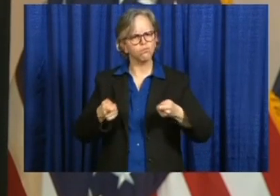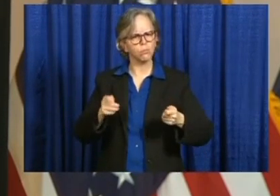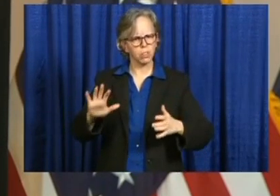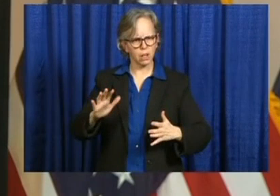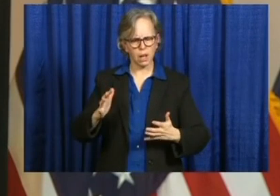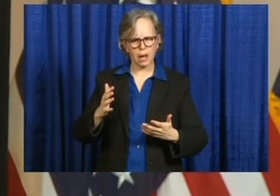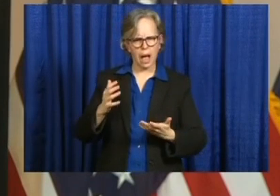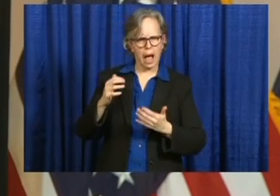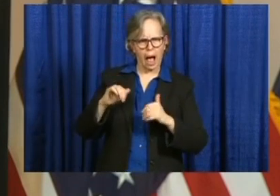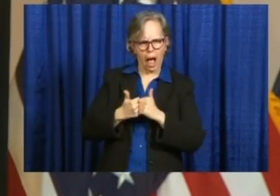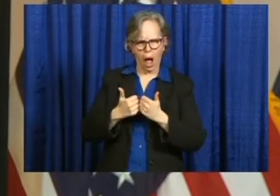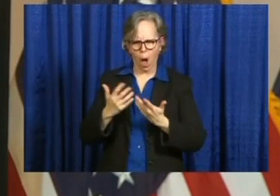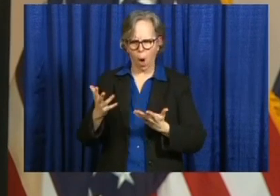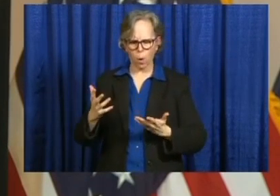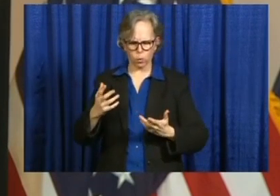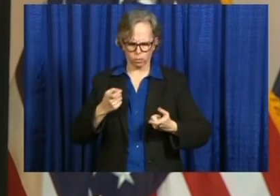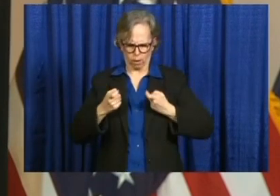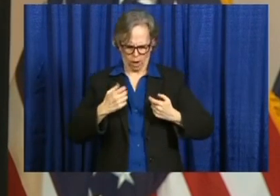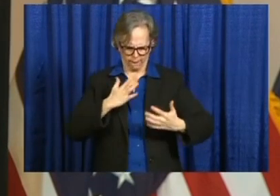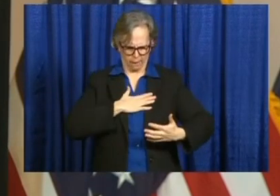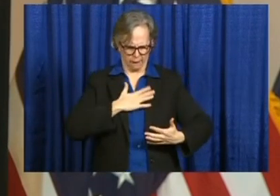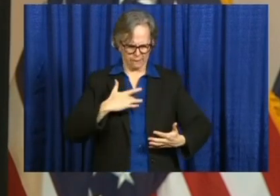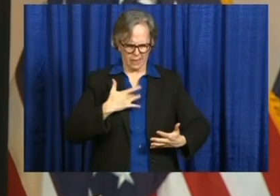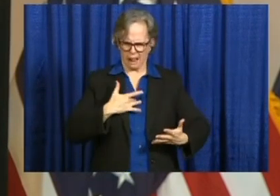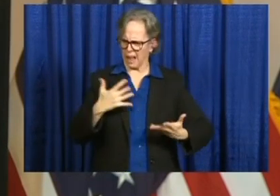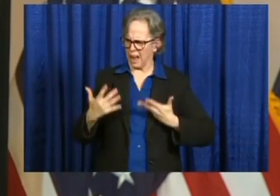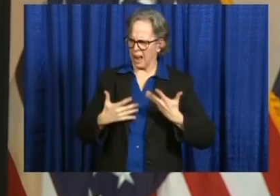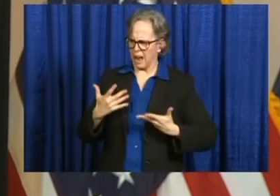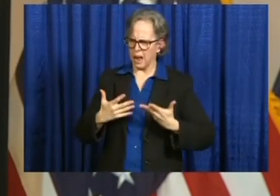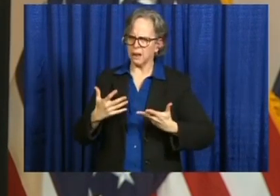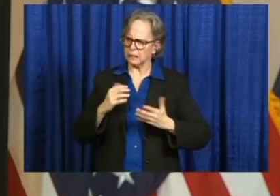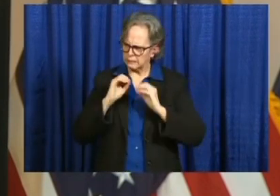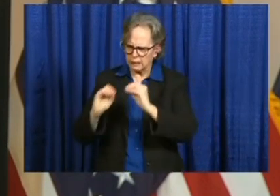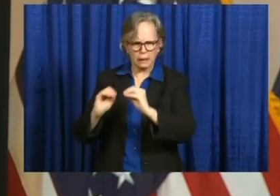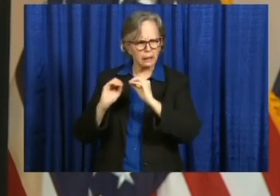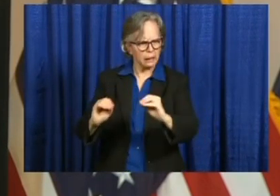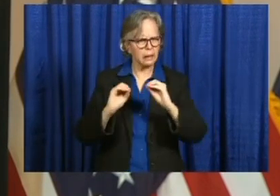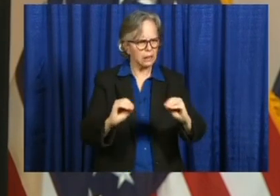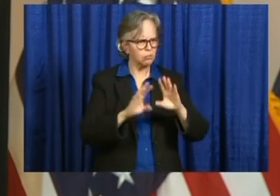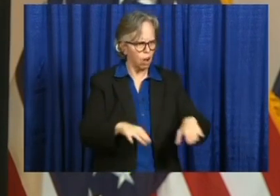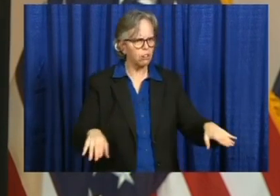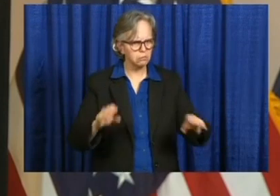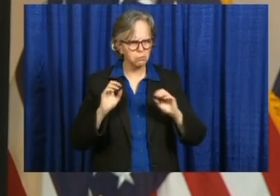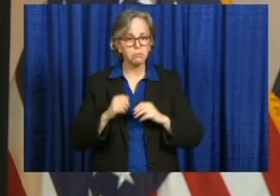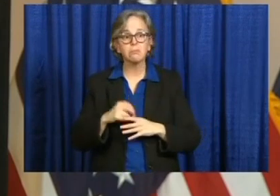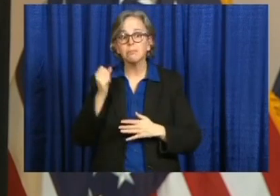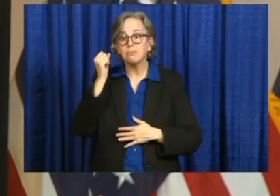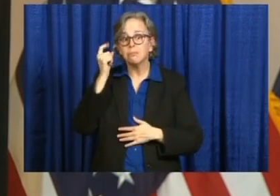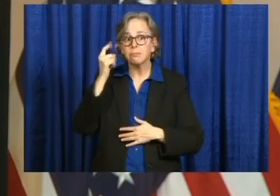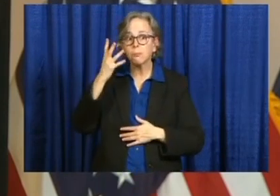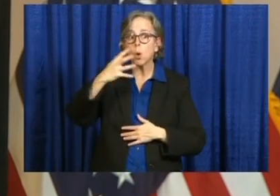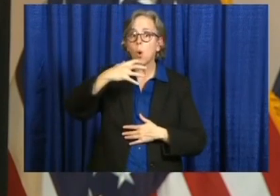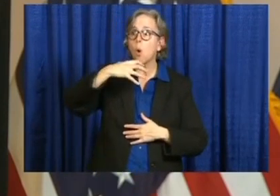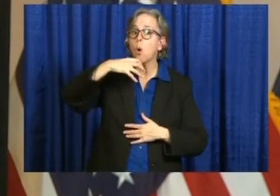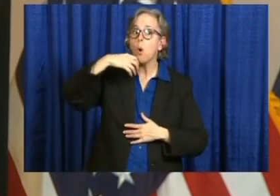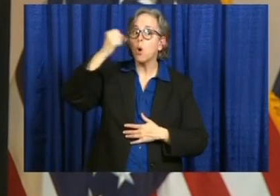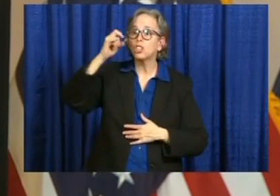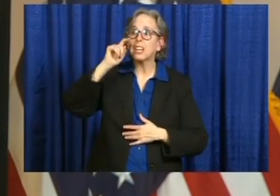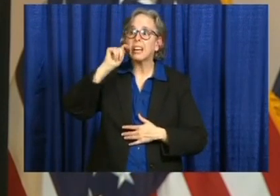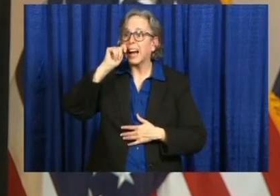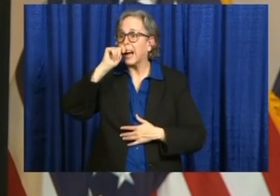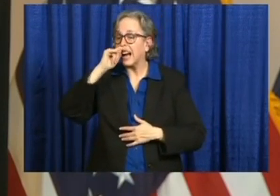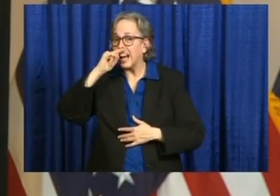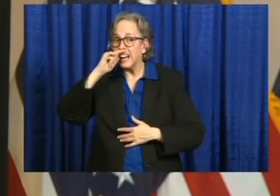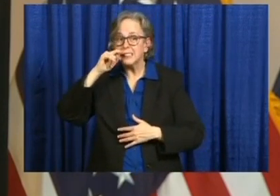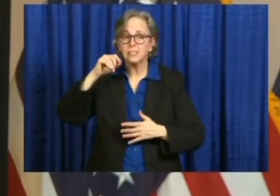lives. And for older kids, give them some time and space to connect with their friends to get this kind of support too.